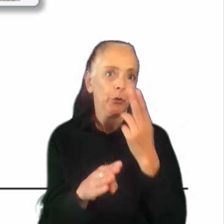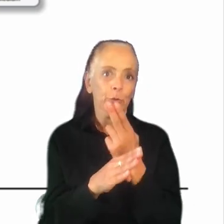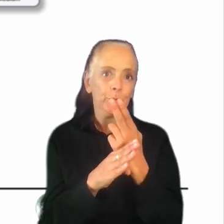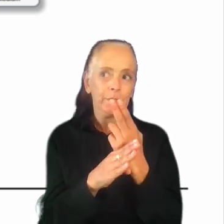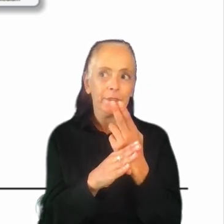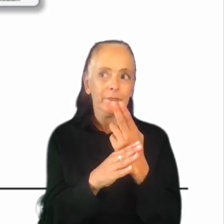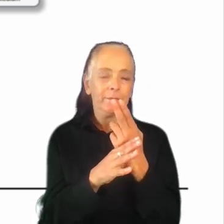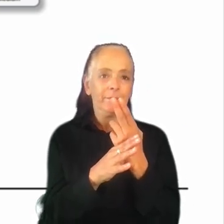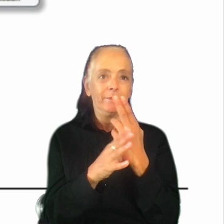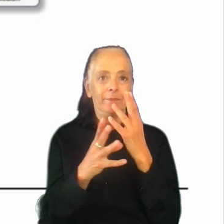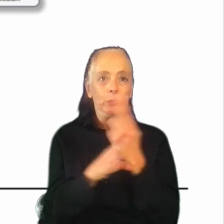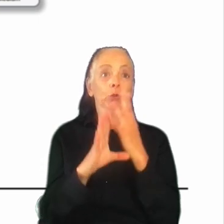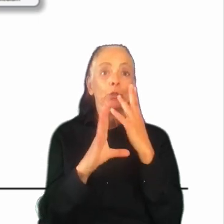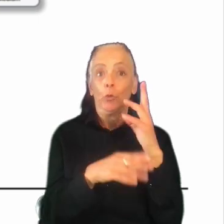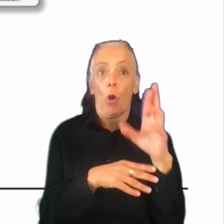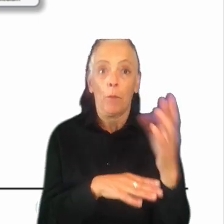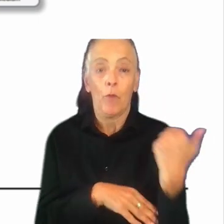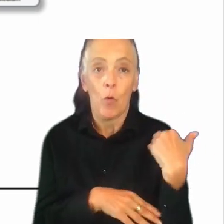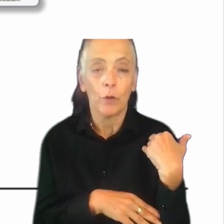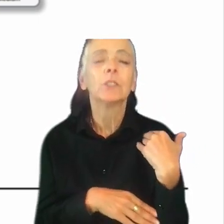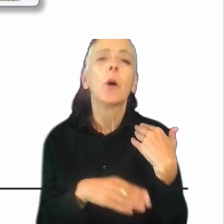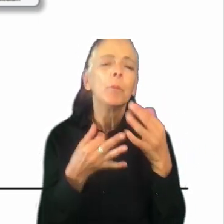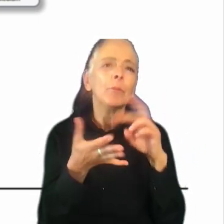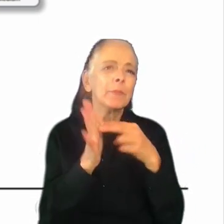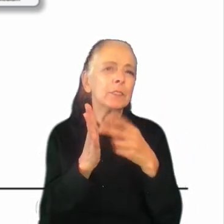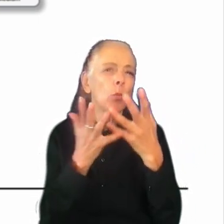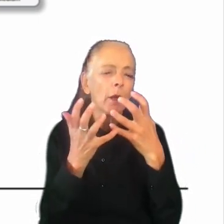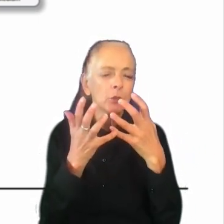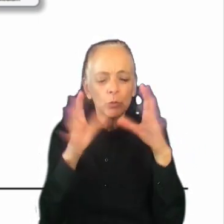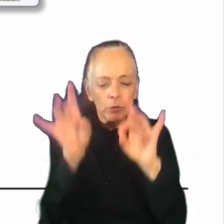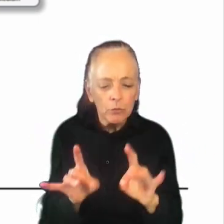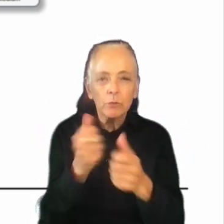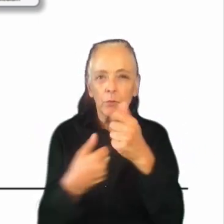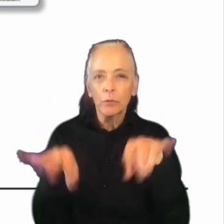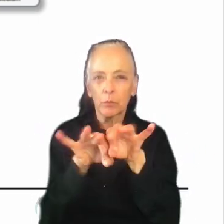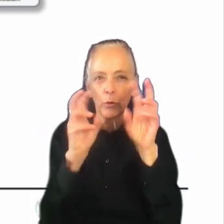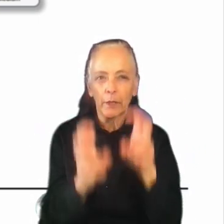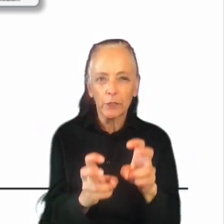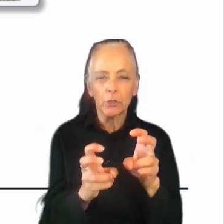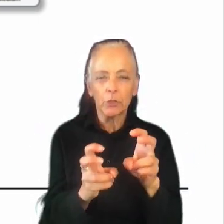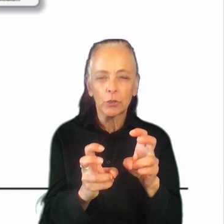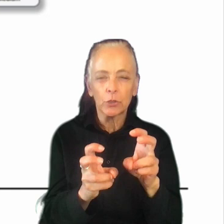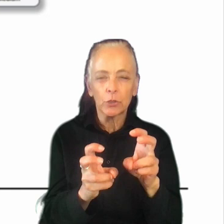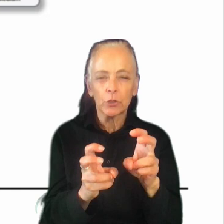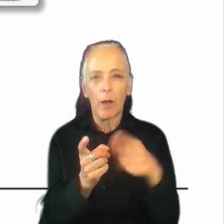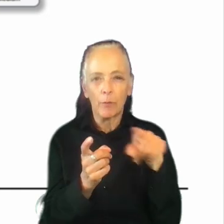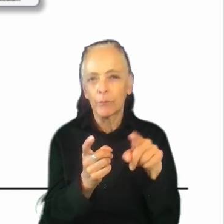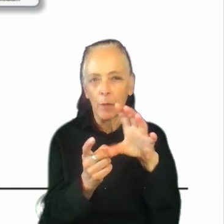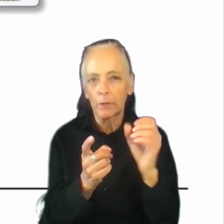before because of that you want to identify what are the most important issues that they should focus on and help point them towards the biggest